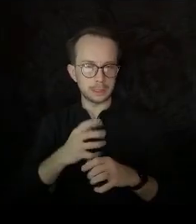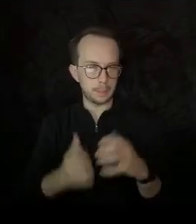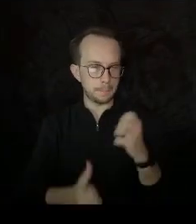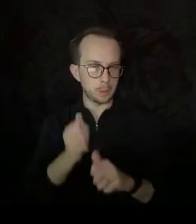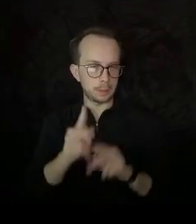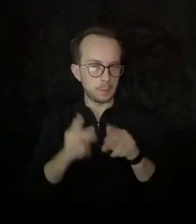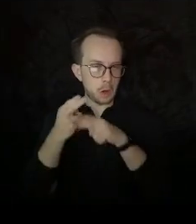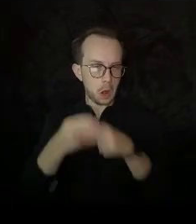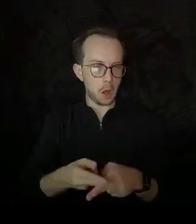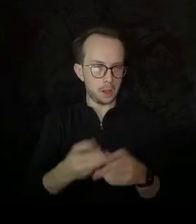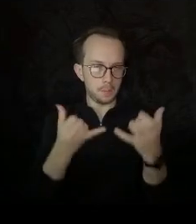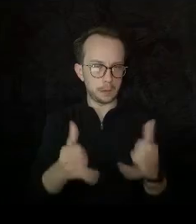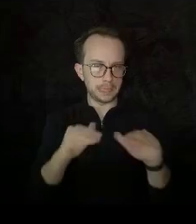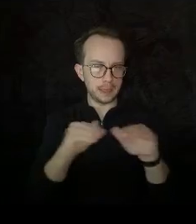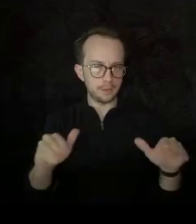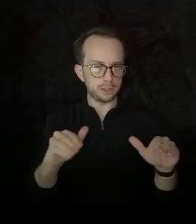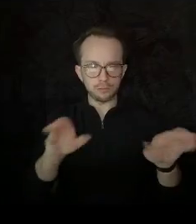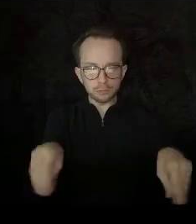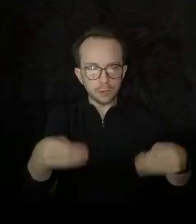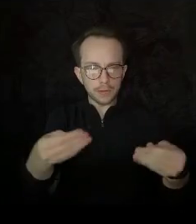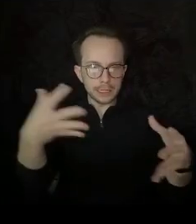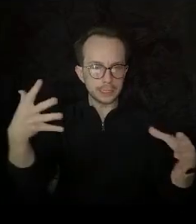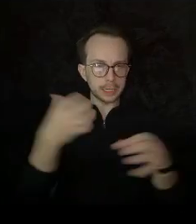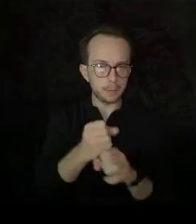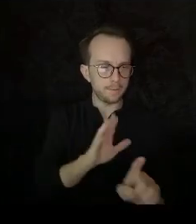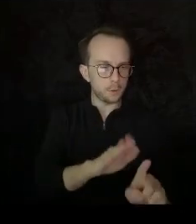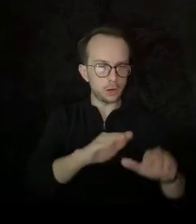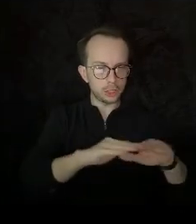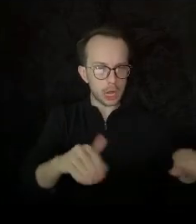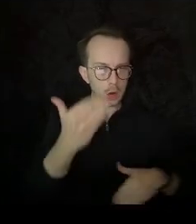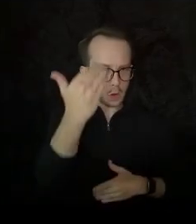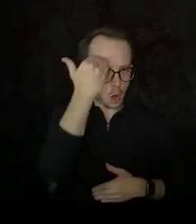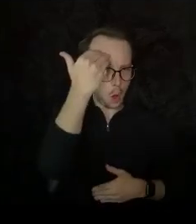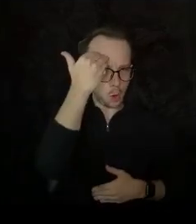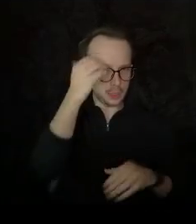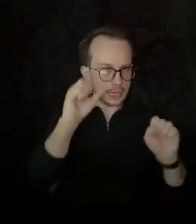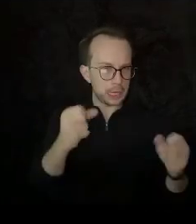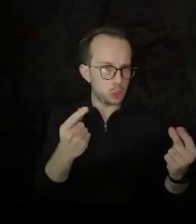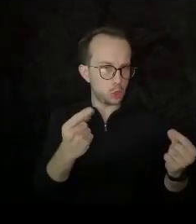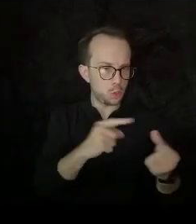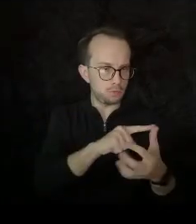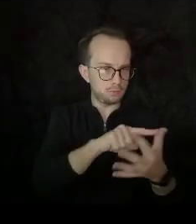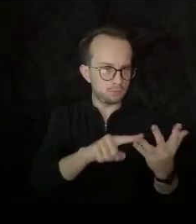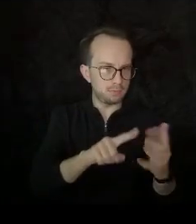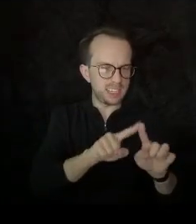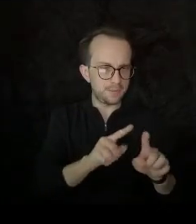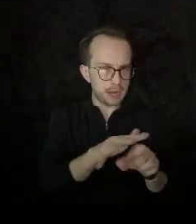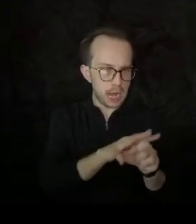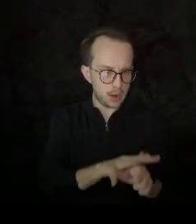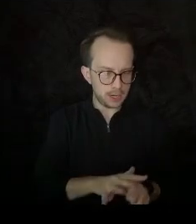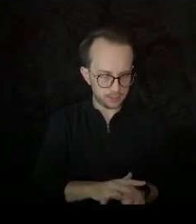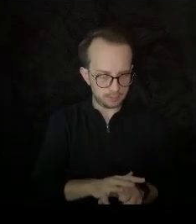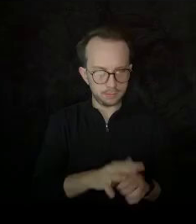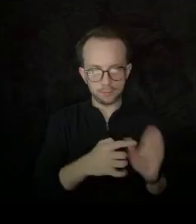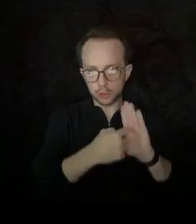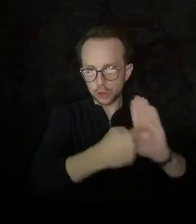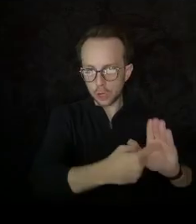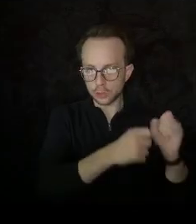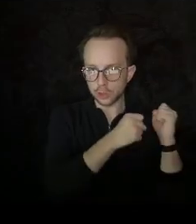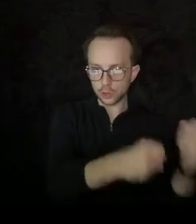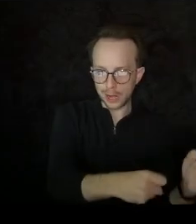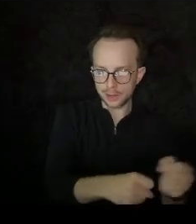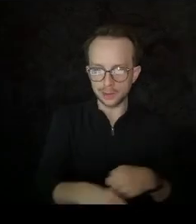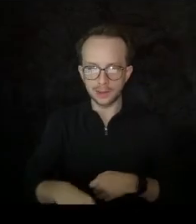of what your child knows and can do in all areas. It shows their strengths, needs, and